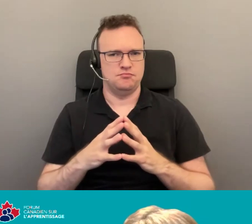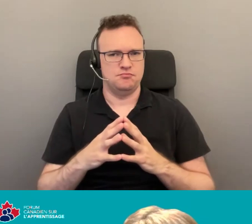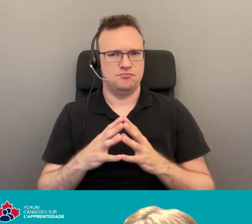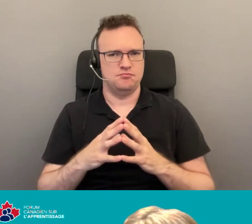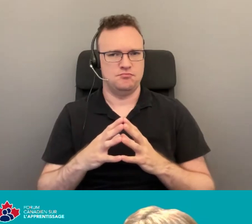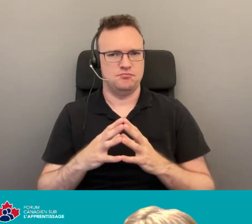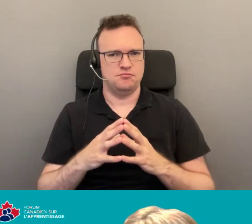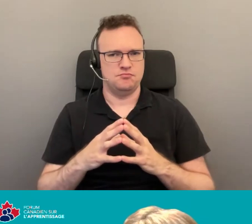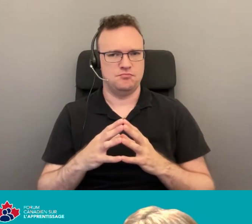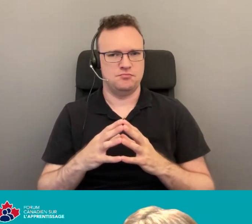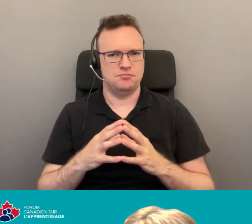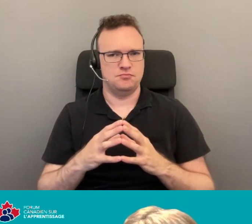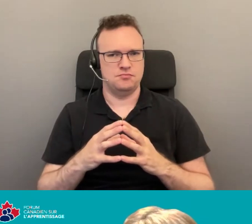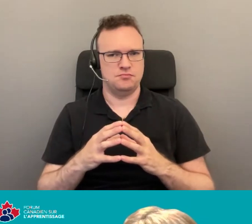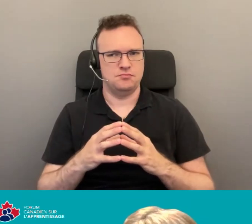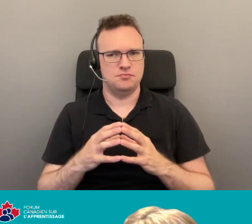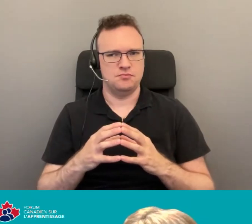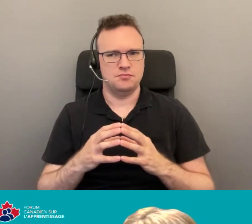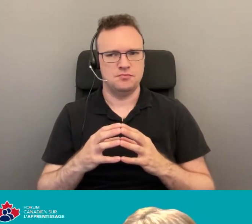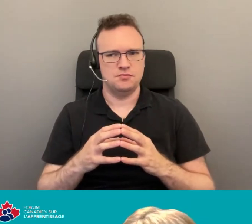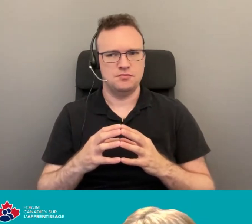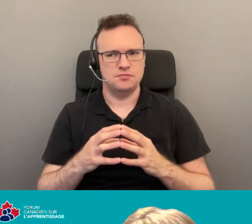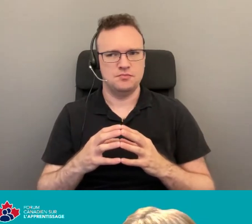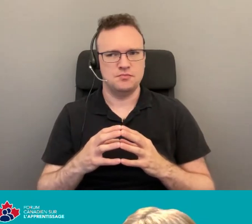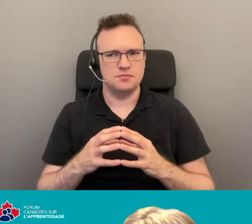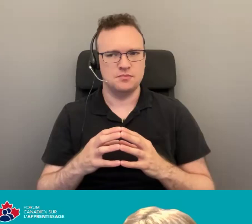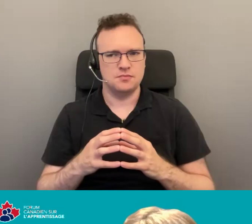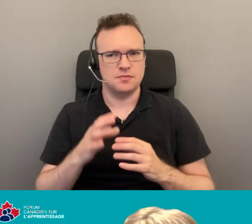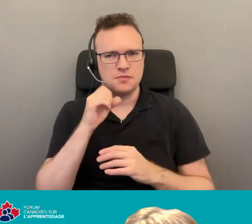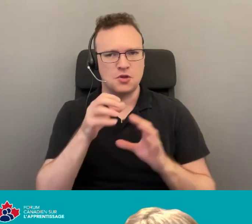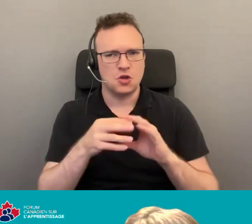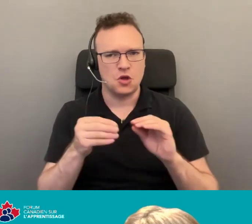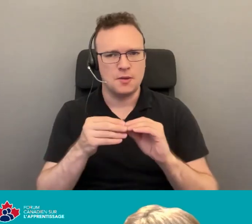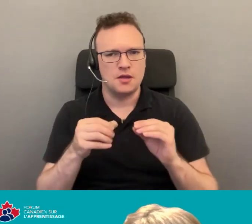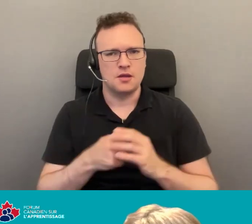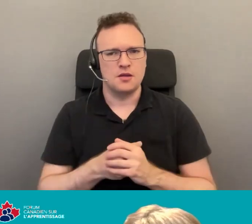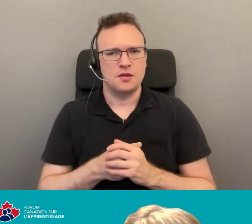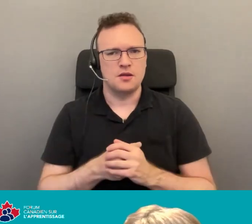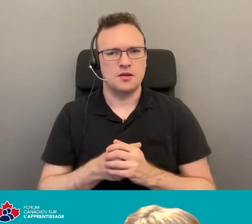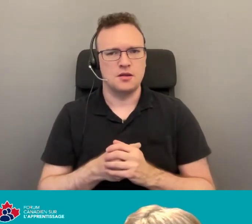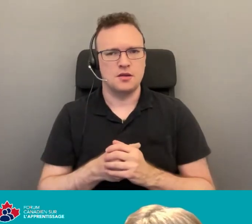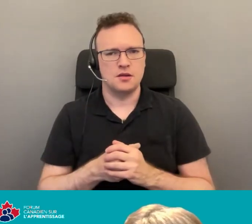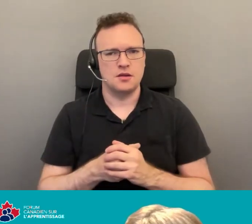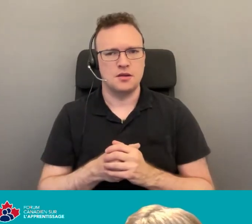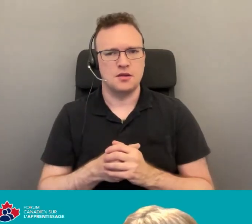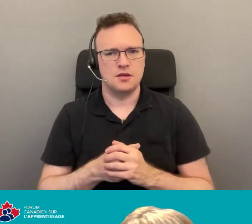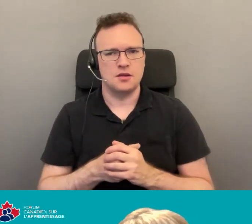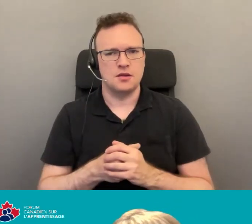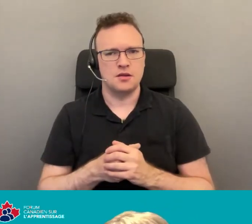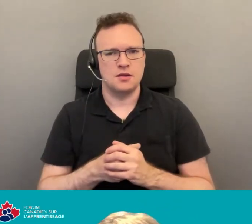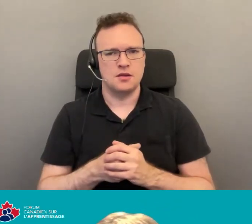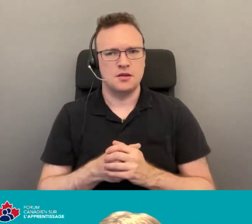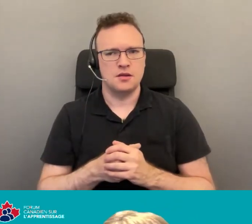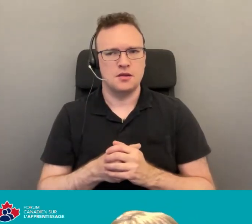the concluding remarks. I will just share